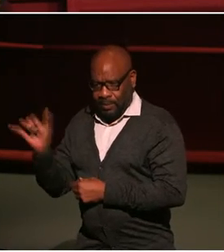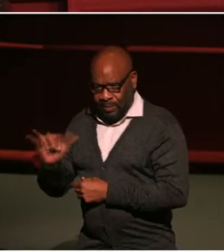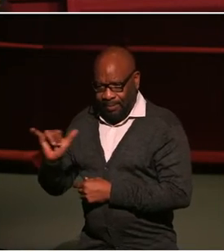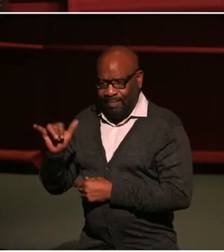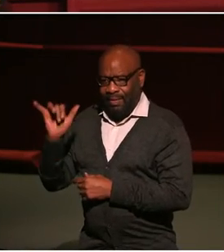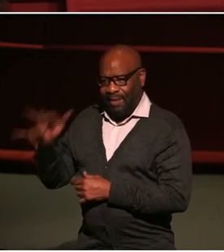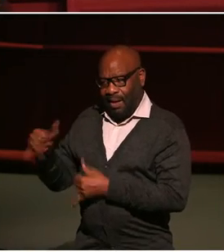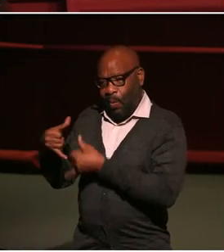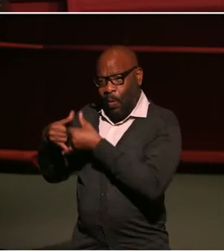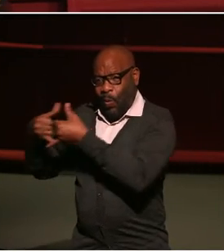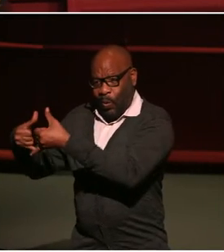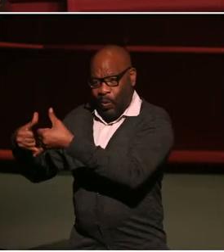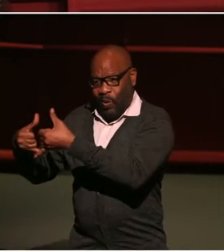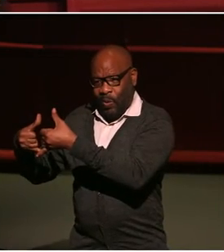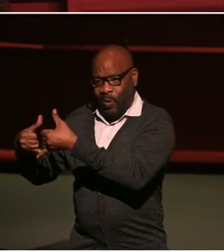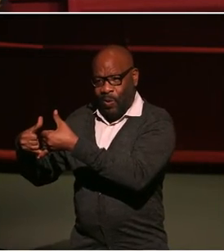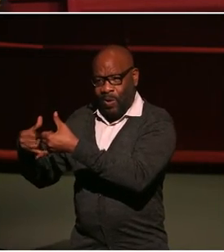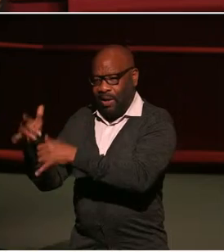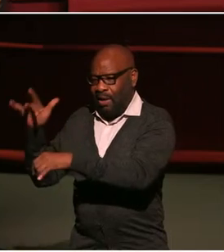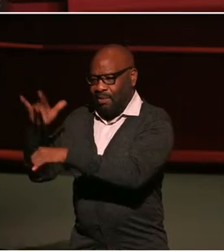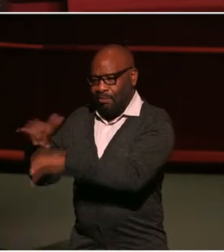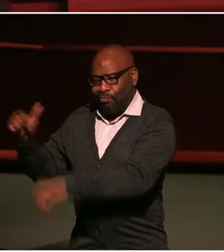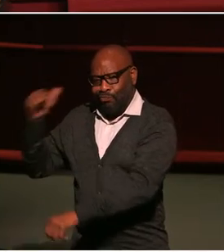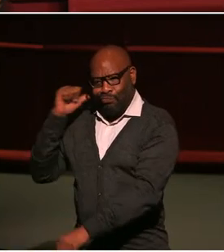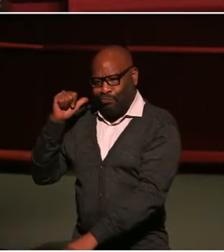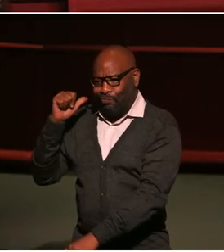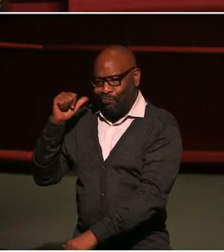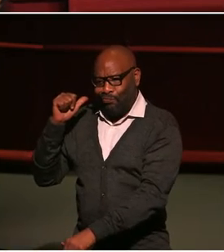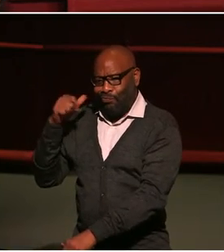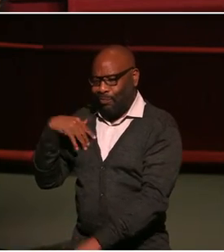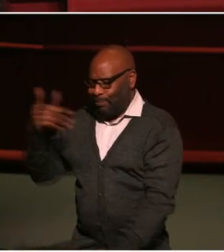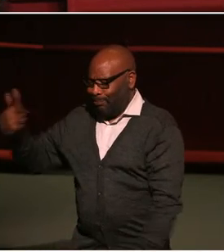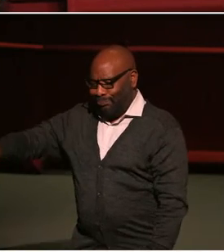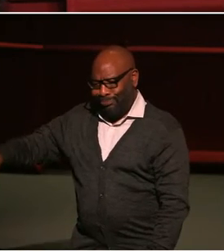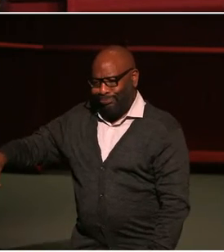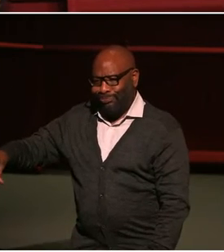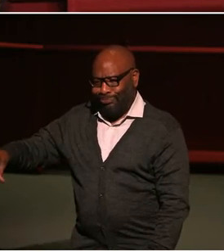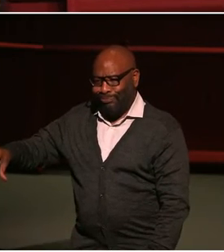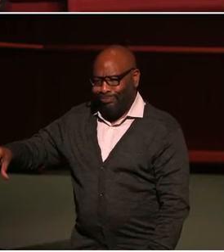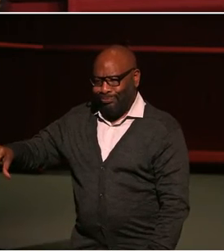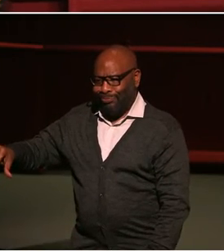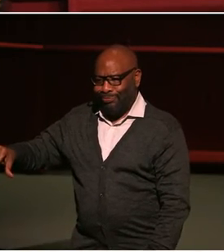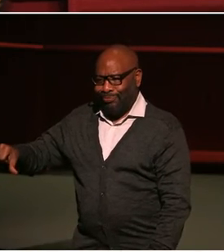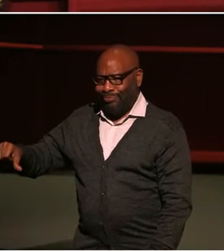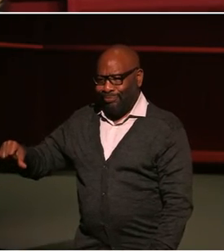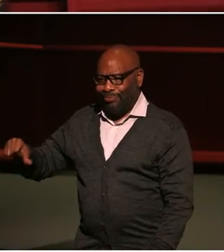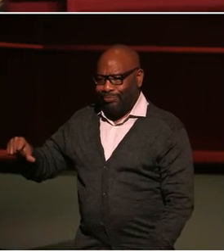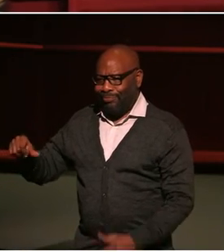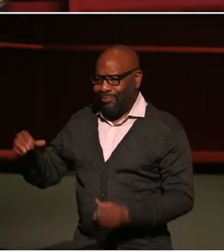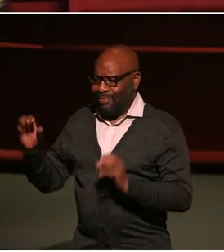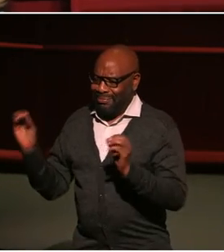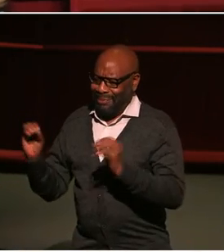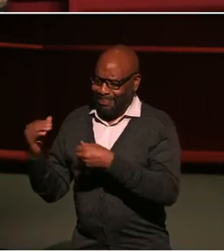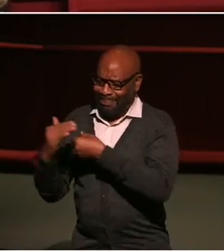And so you can see I wasn't under any pressure that night.